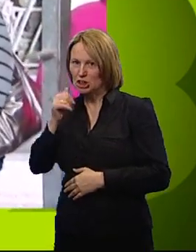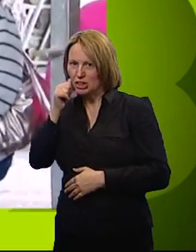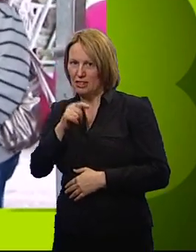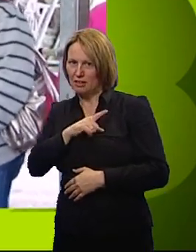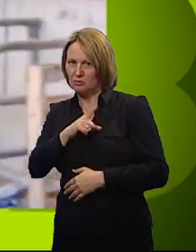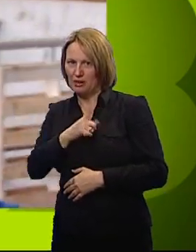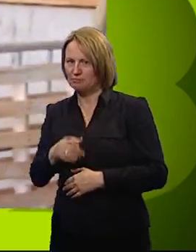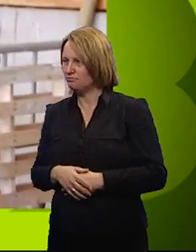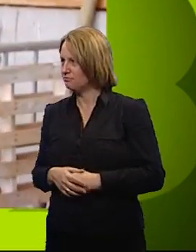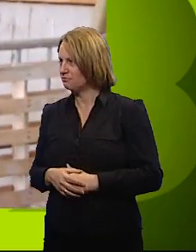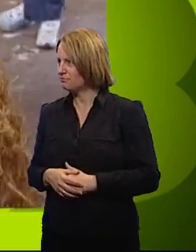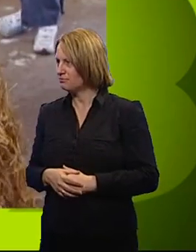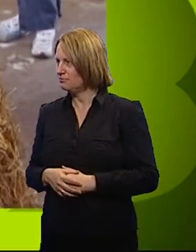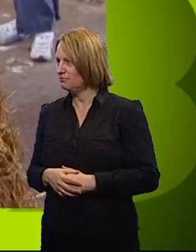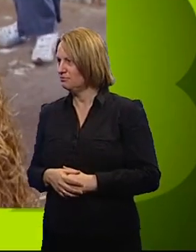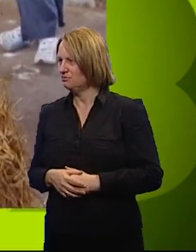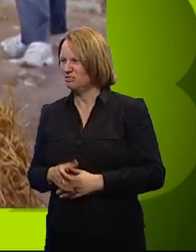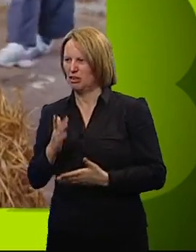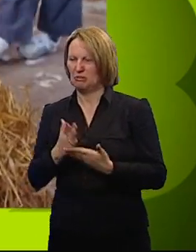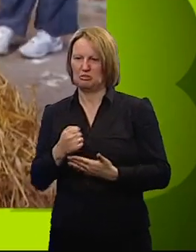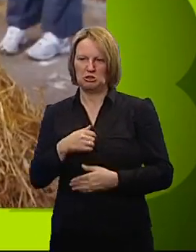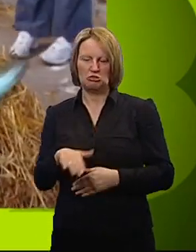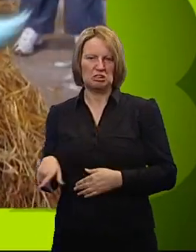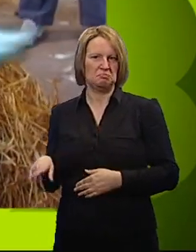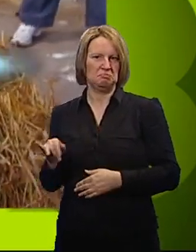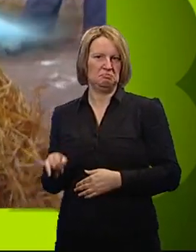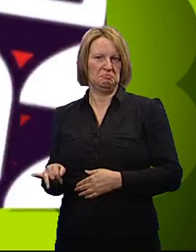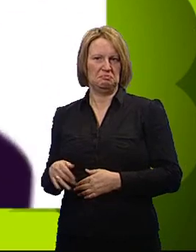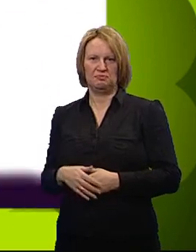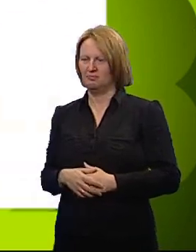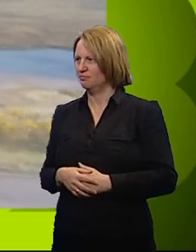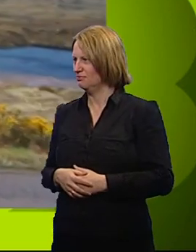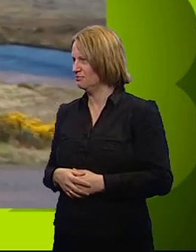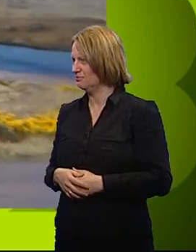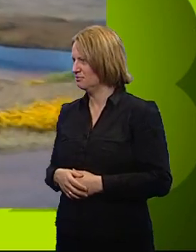when you got new... You broke the rules. I can't trust my own children.